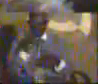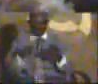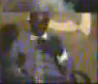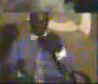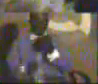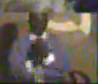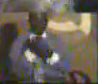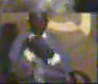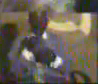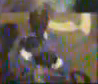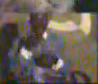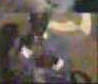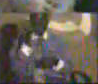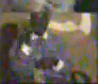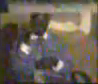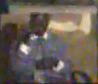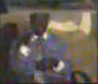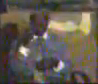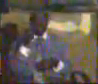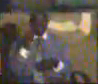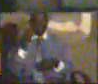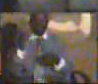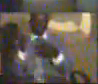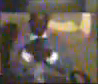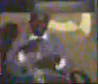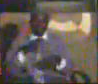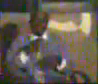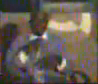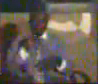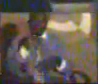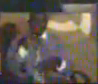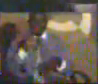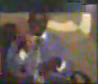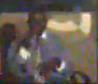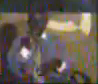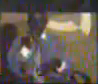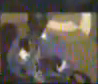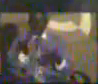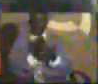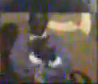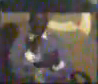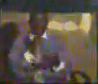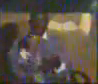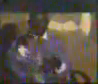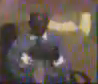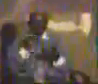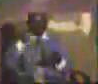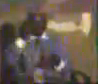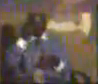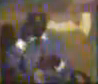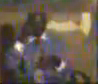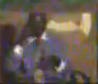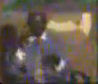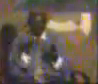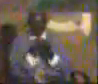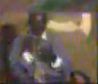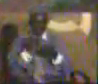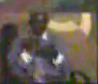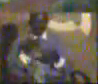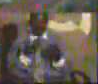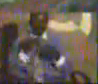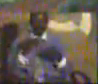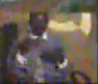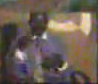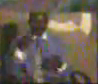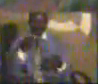into people's house, everybody was running. Auchi is not part of this government. That they do every day they come here to come out vote video, come here to